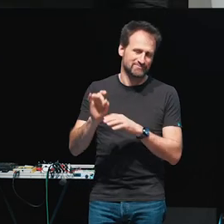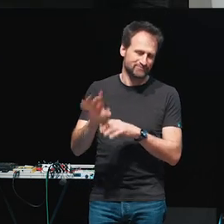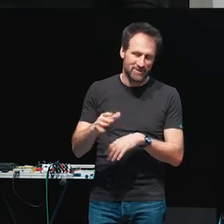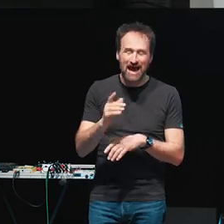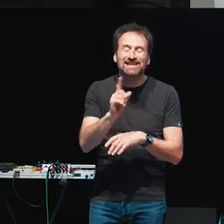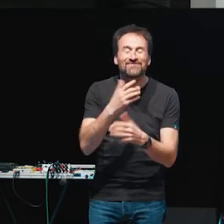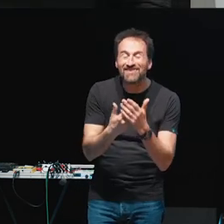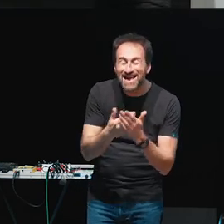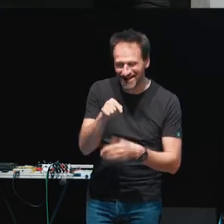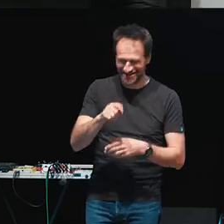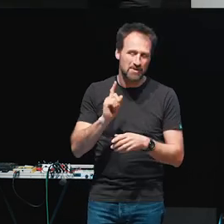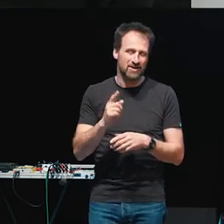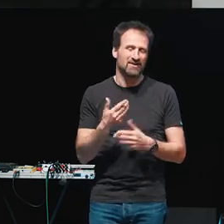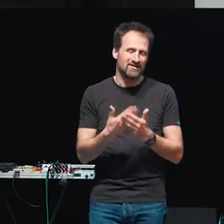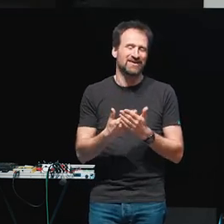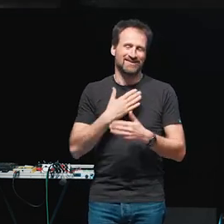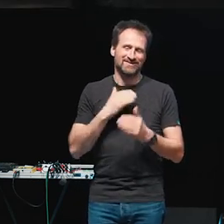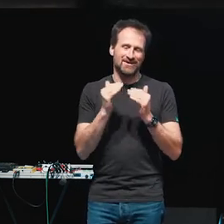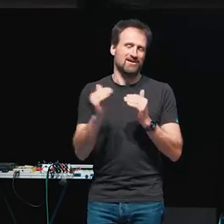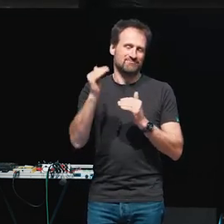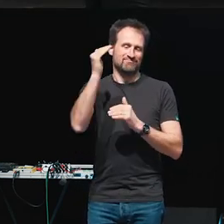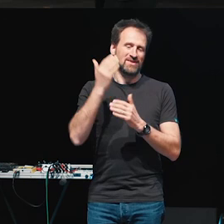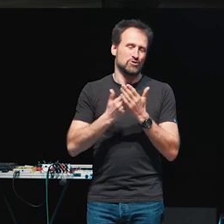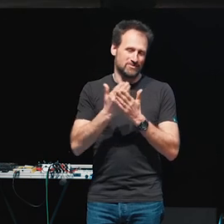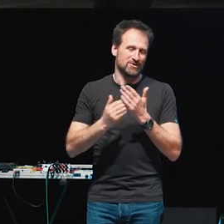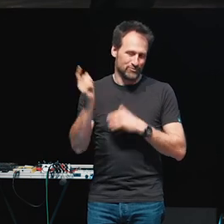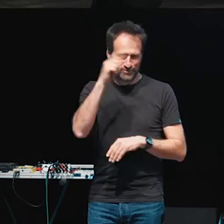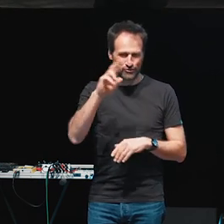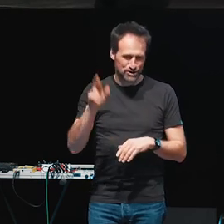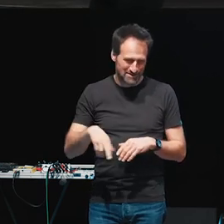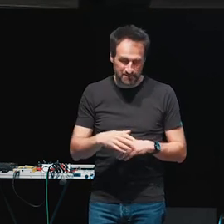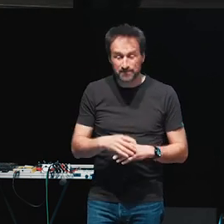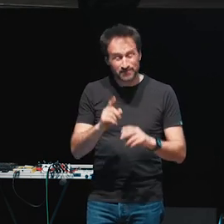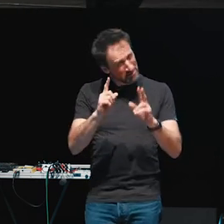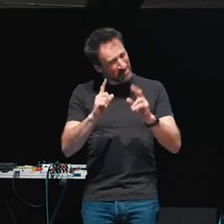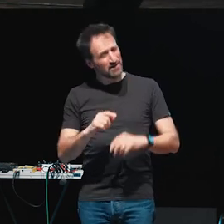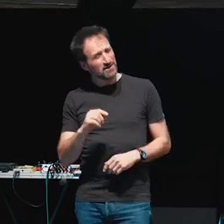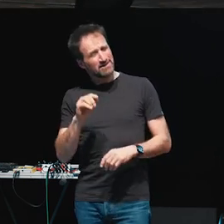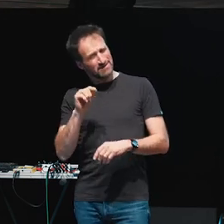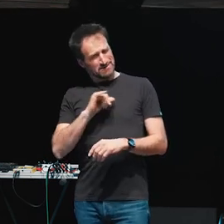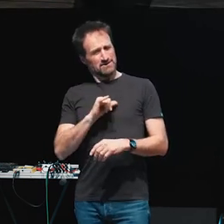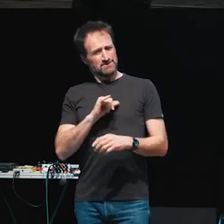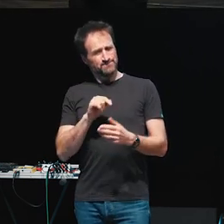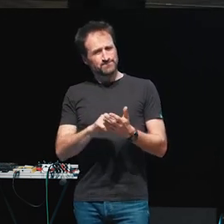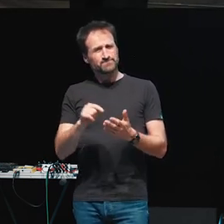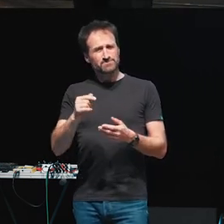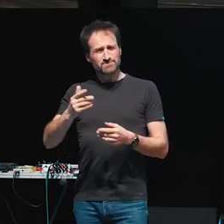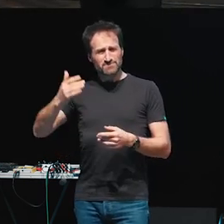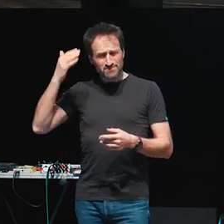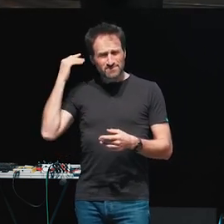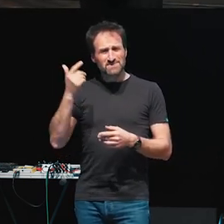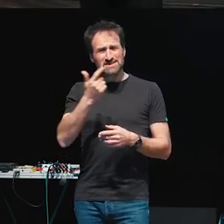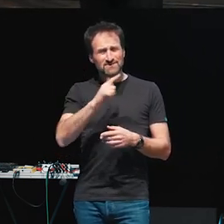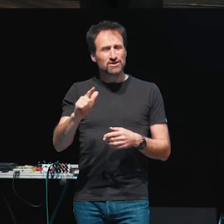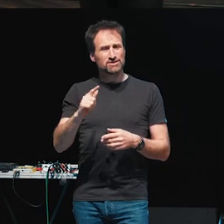then I quit because of my higher education. But the point is, fast forward in 2019, here